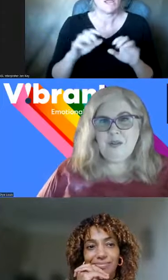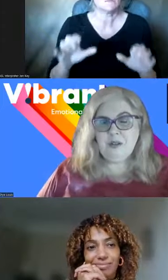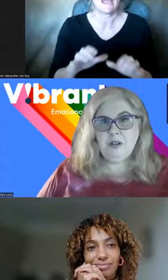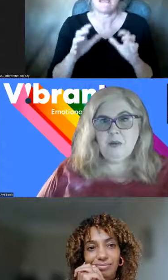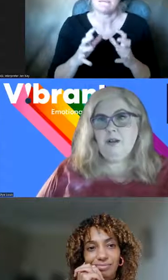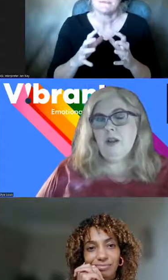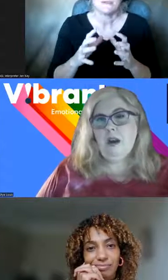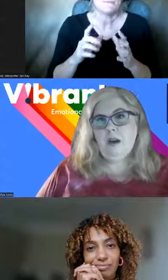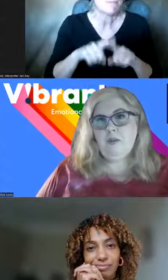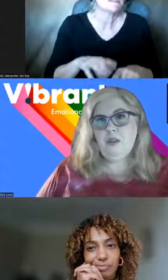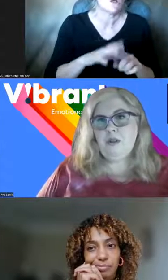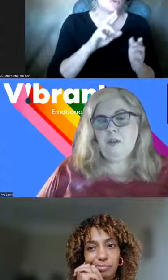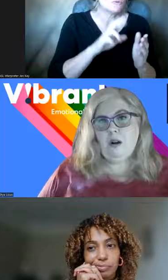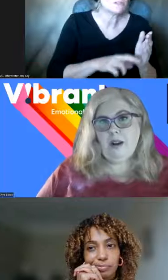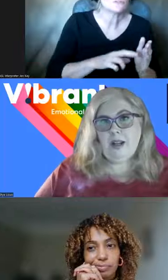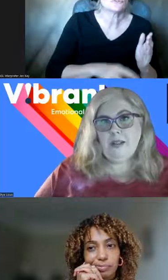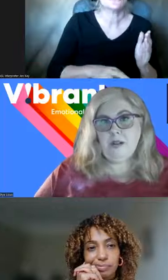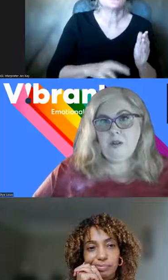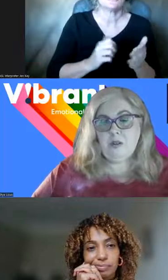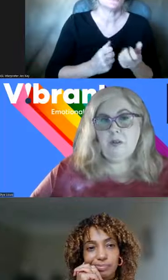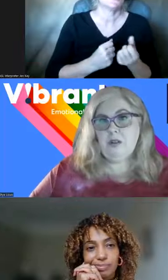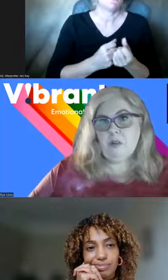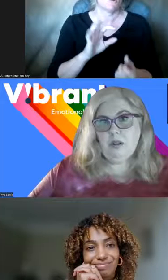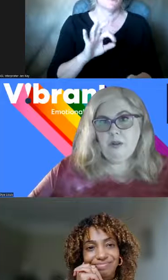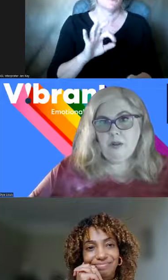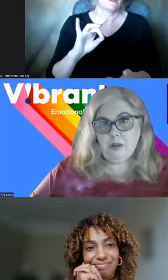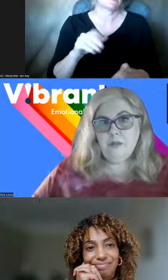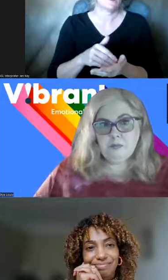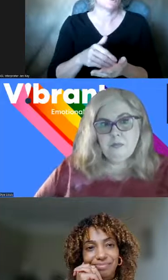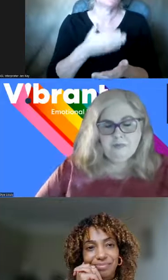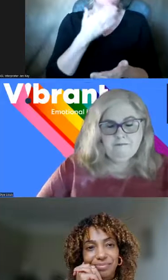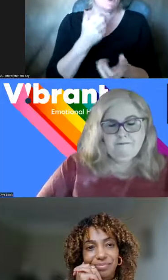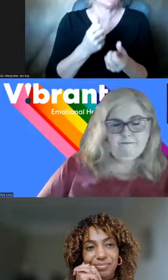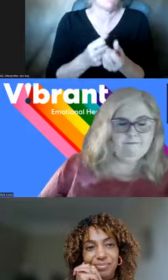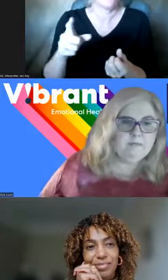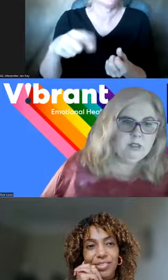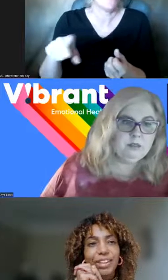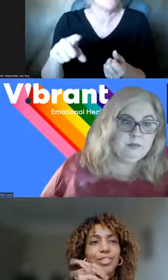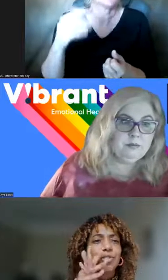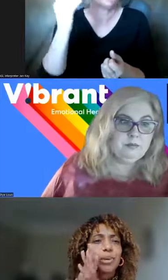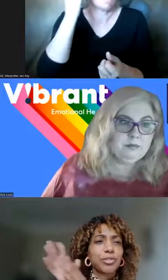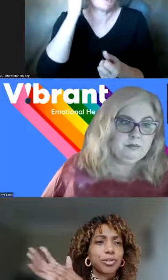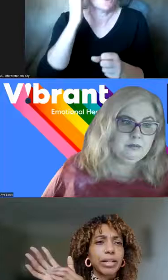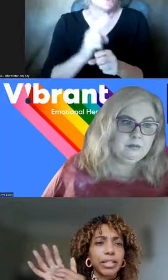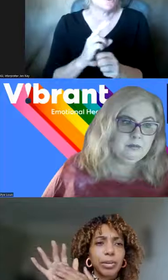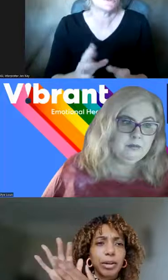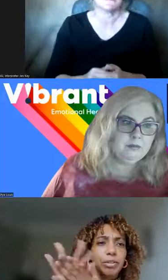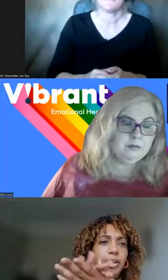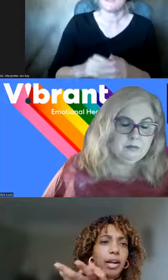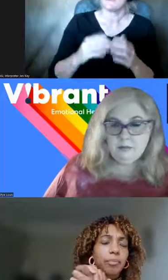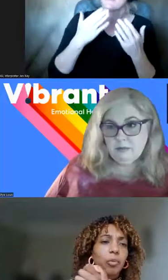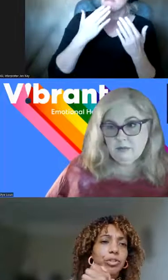the research that we've learned about to support our 988 centers to better support those users. Thank you so much. It was great to hear about